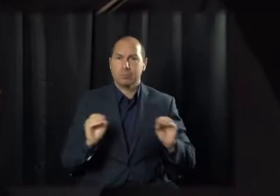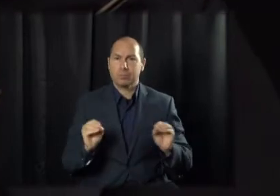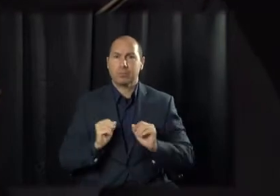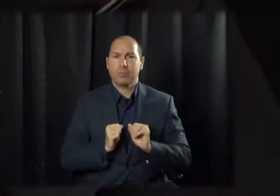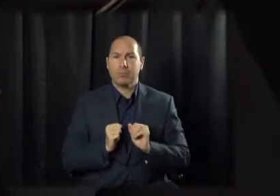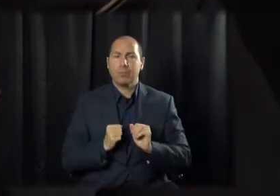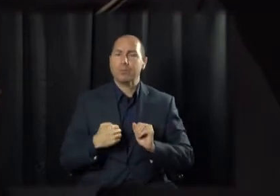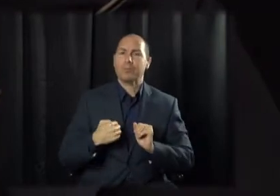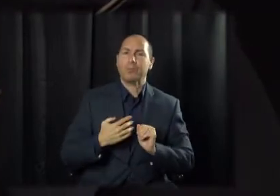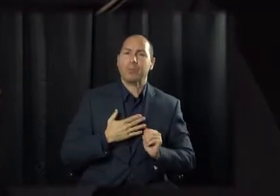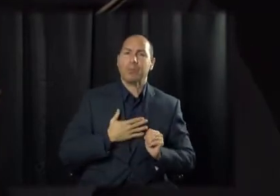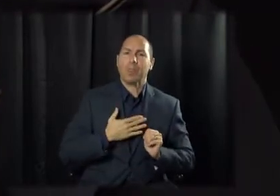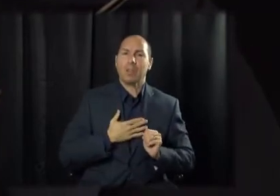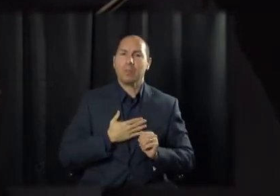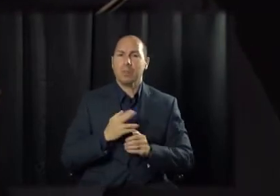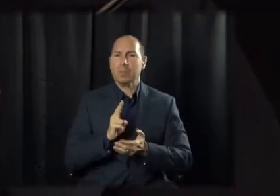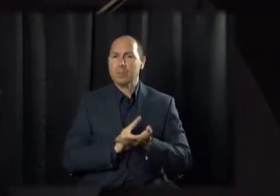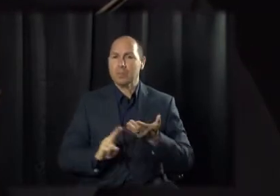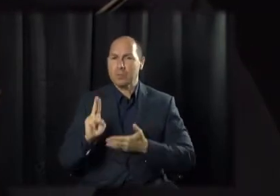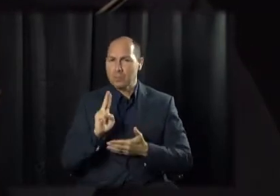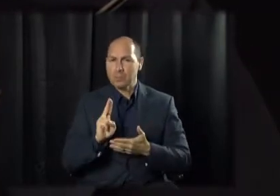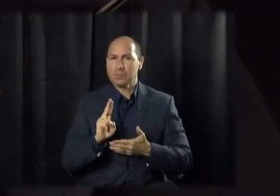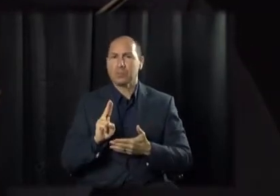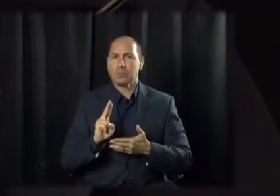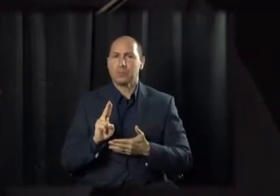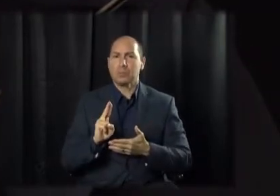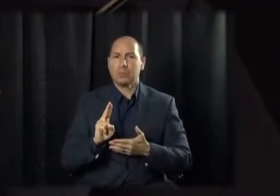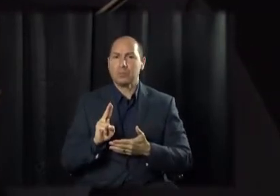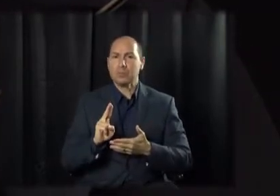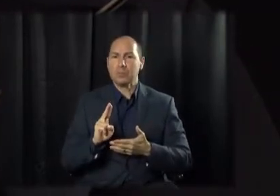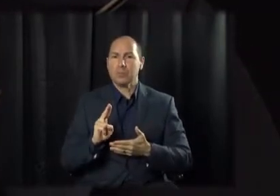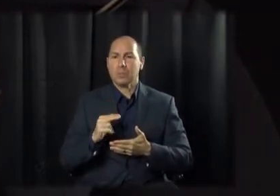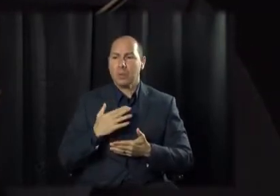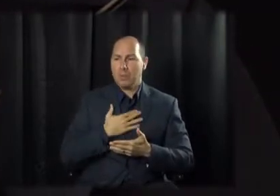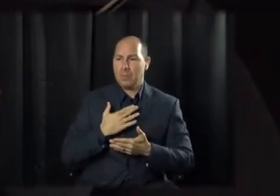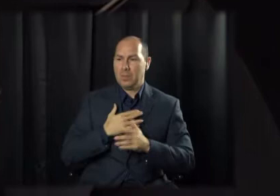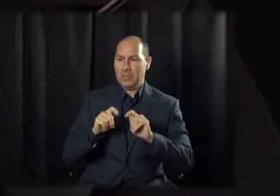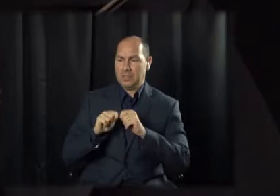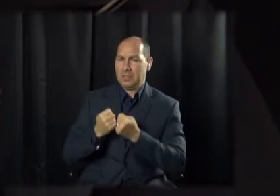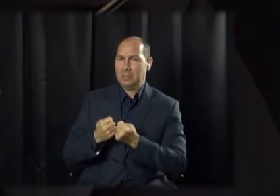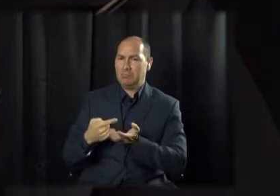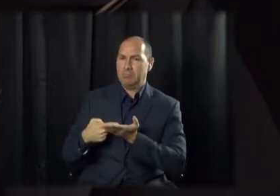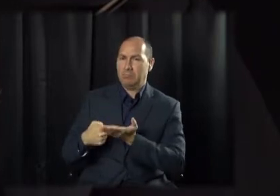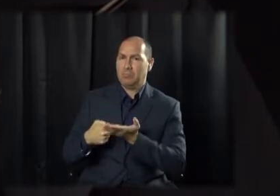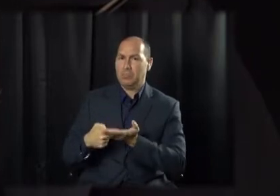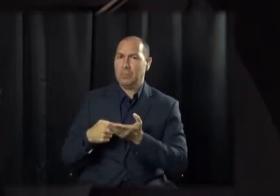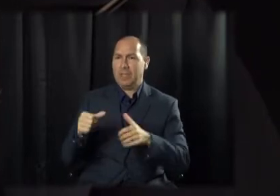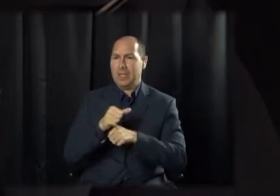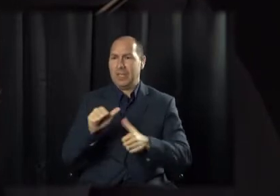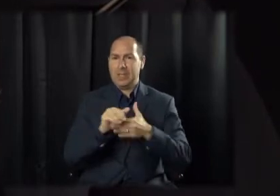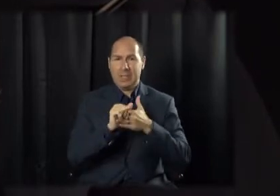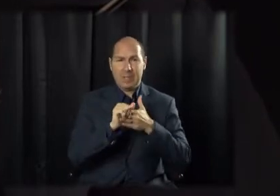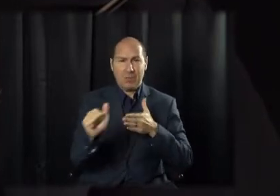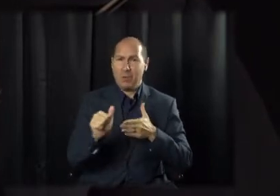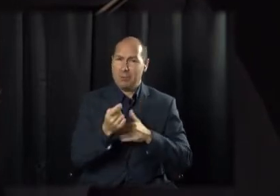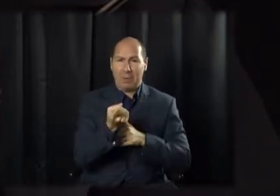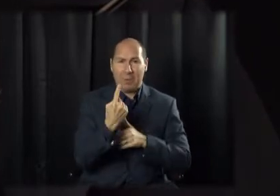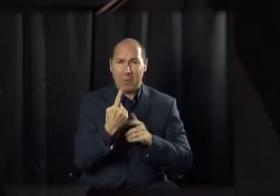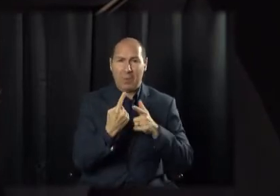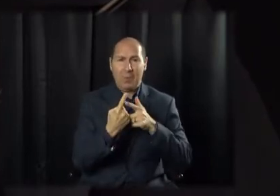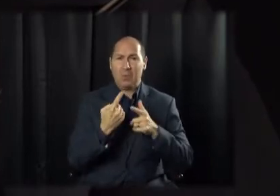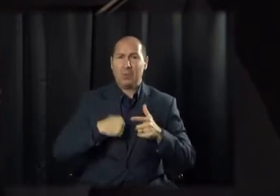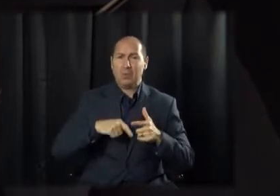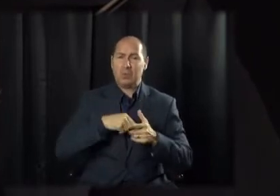university, my objective that I always talk to my team about was every dollar that we spent on the administrative